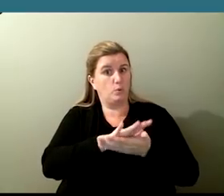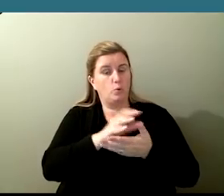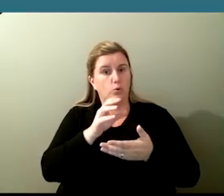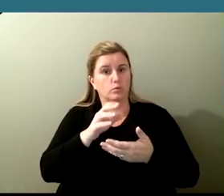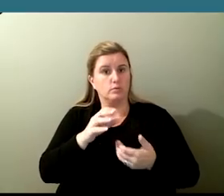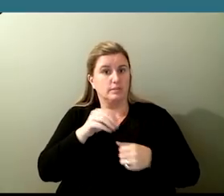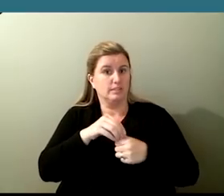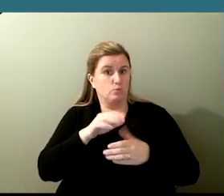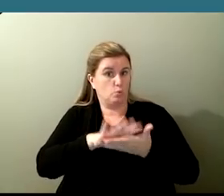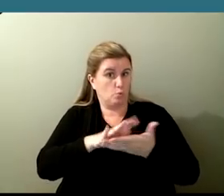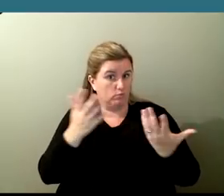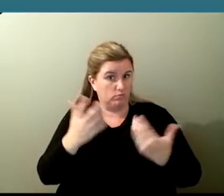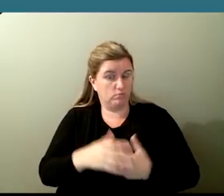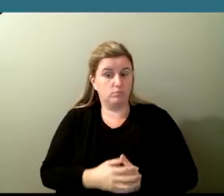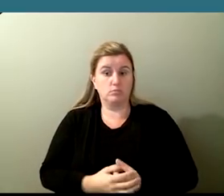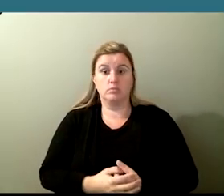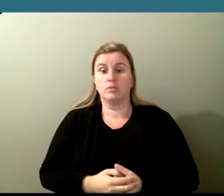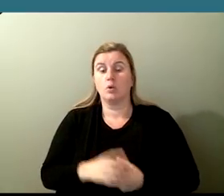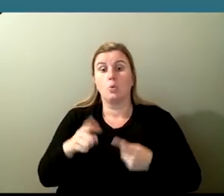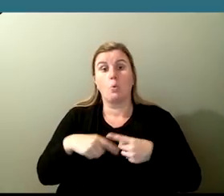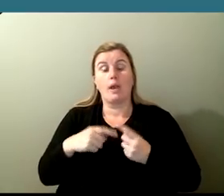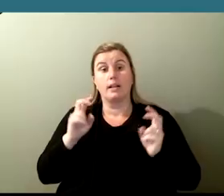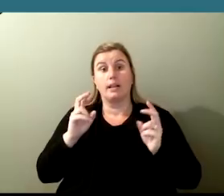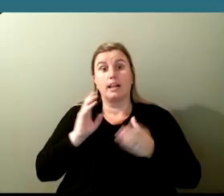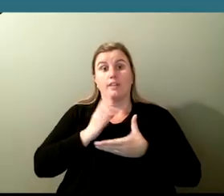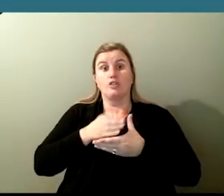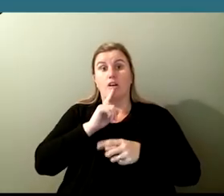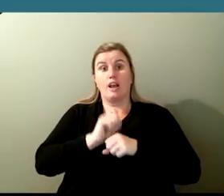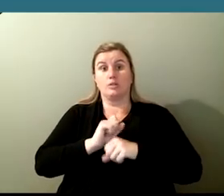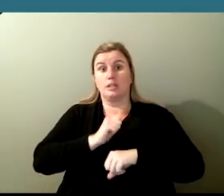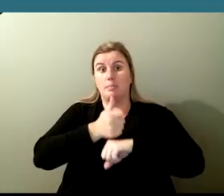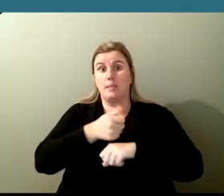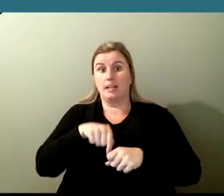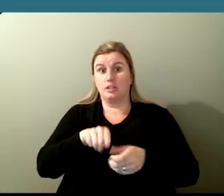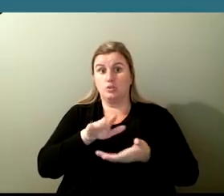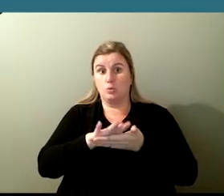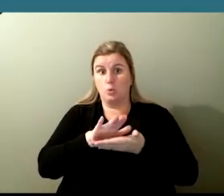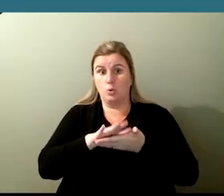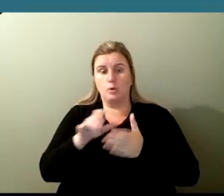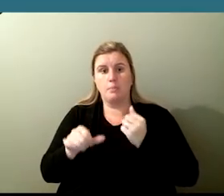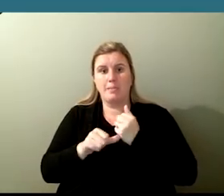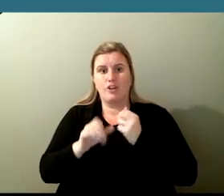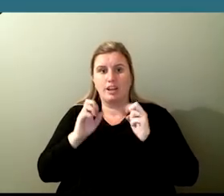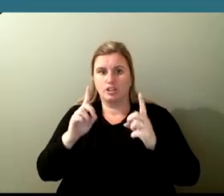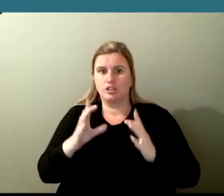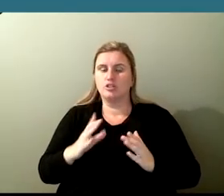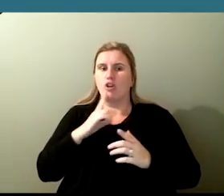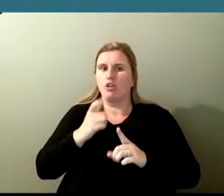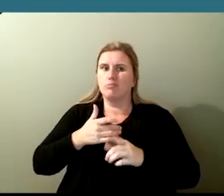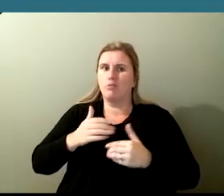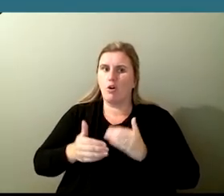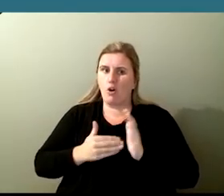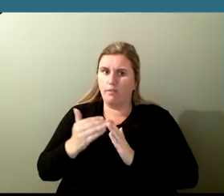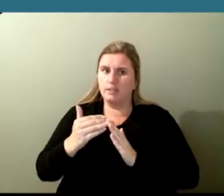schools. When these interventions are actually implemented in schools, care educators at times are the ones